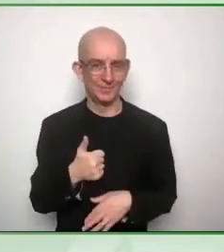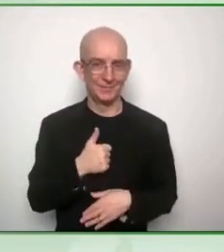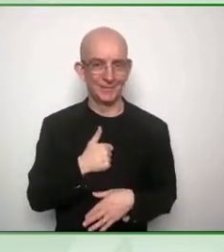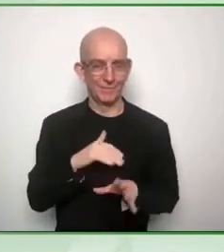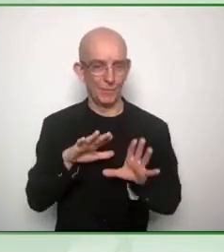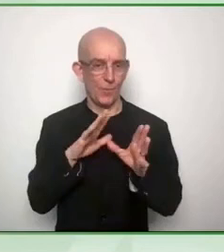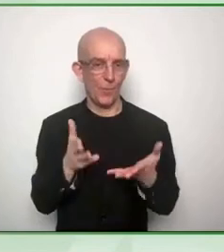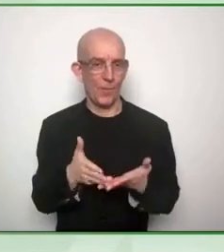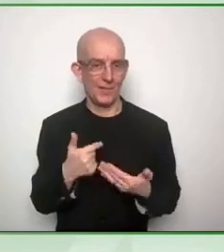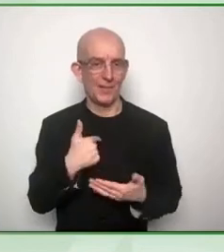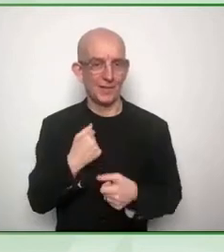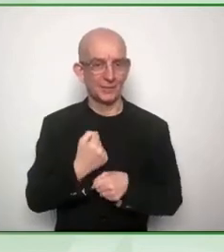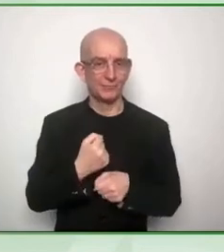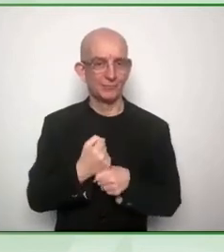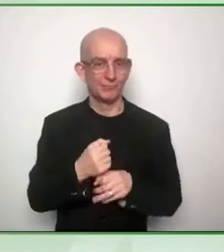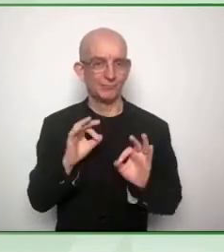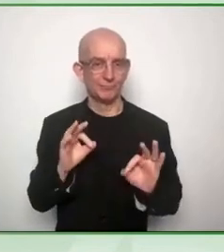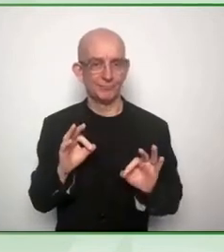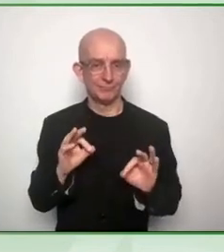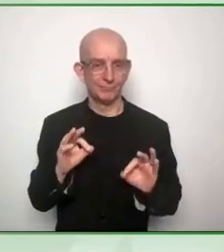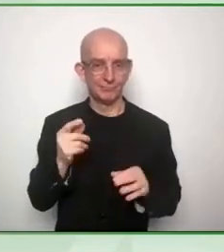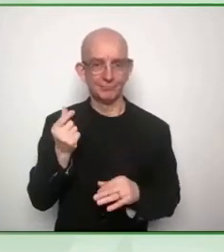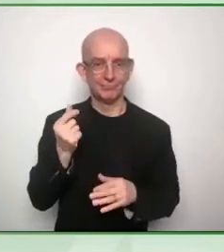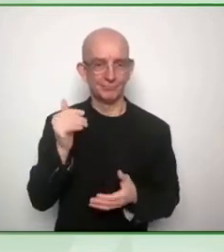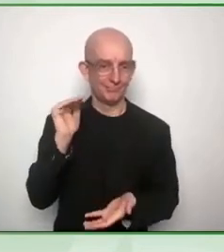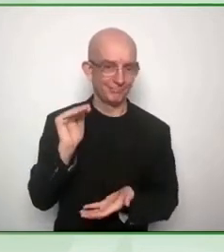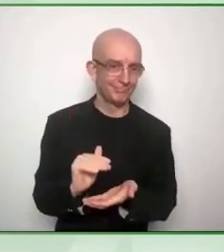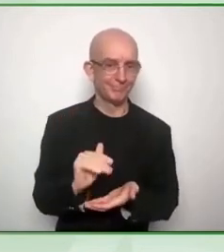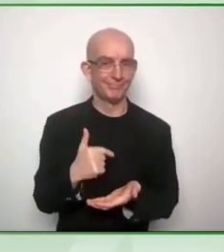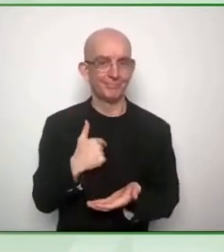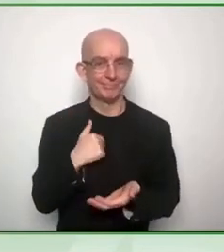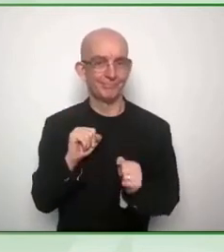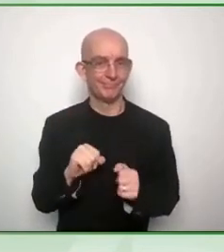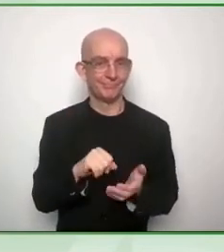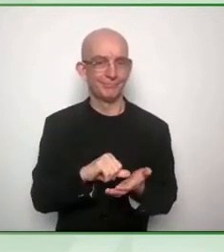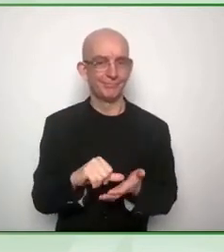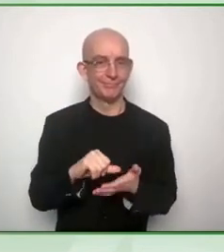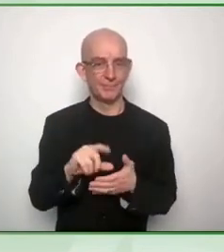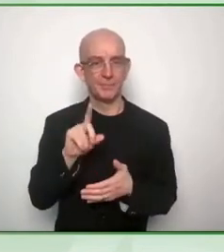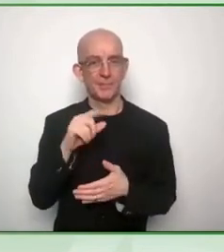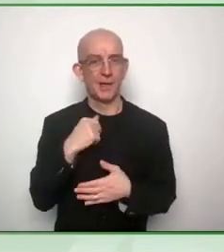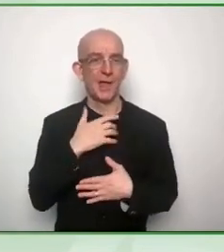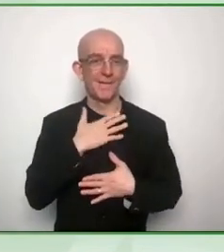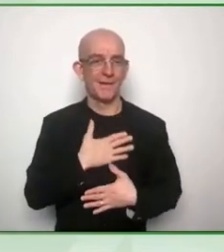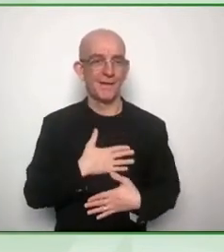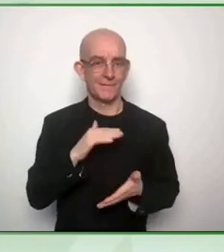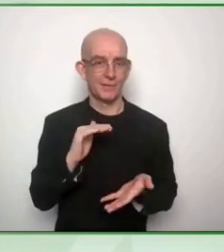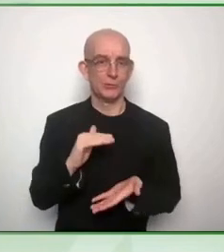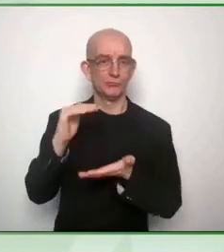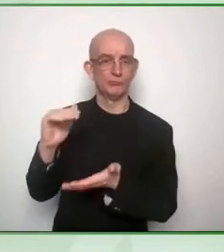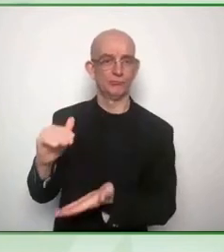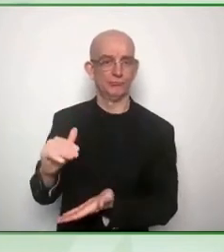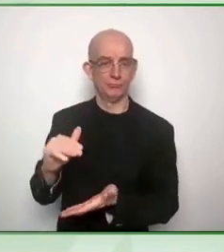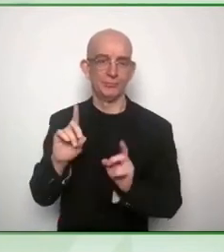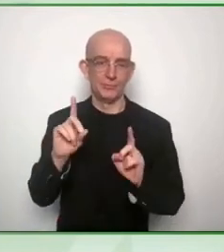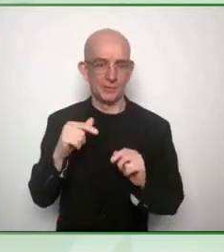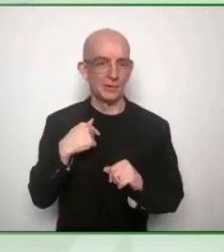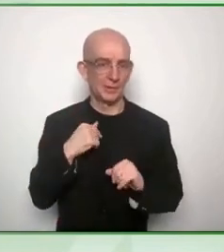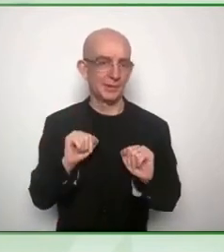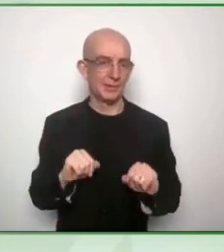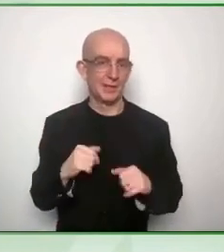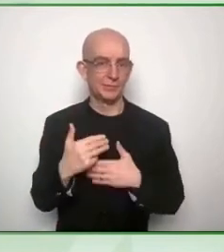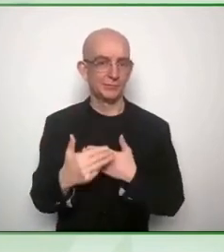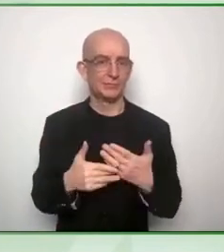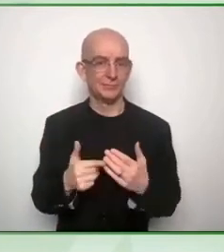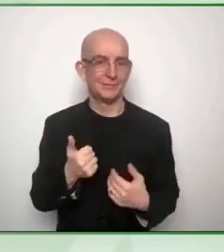it comes to networking in the international space, that's exactly what Zero Project, is here for. And that's what I would hope for from a platform like